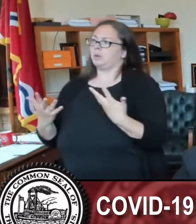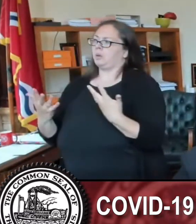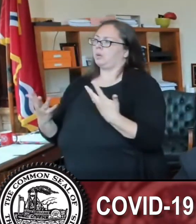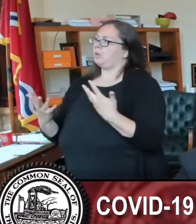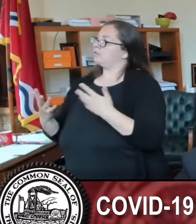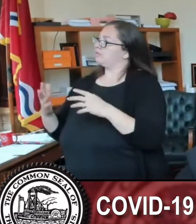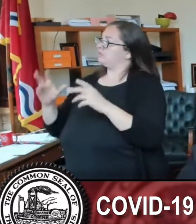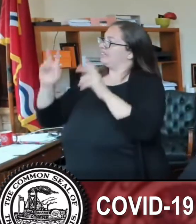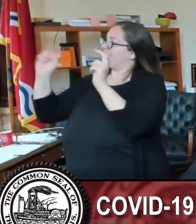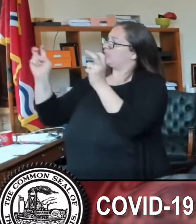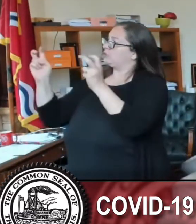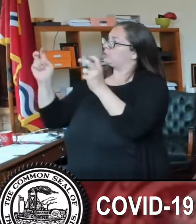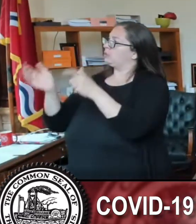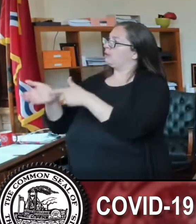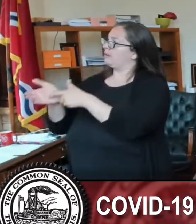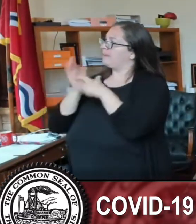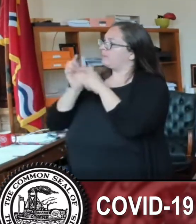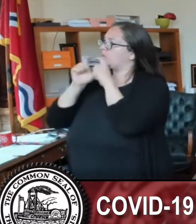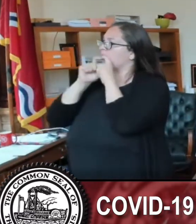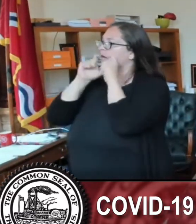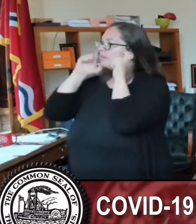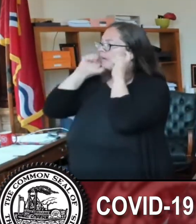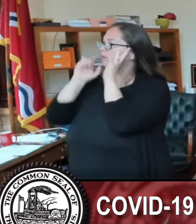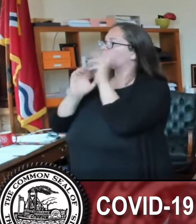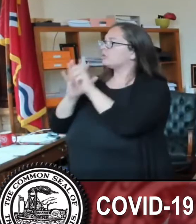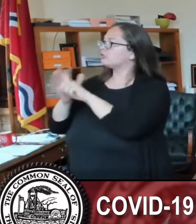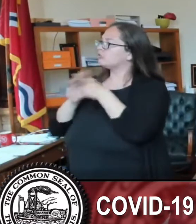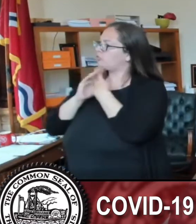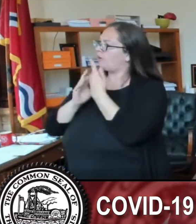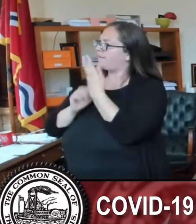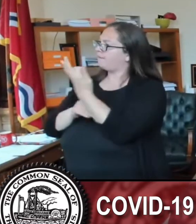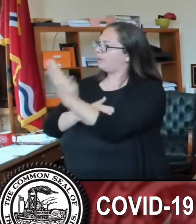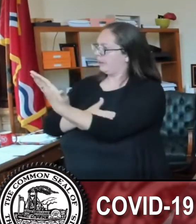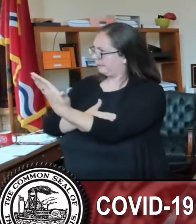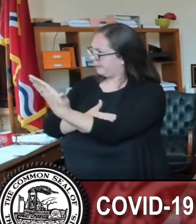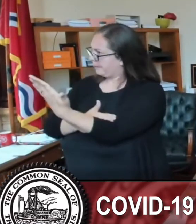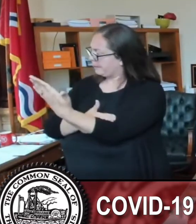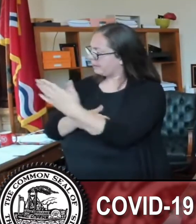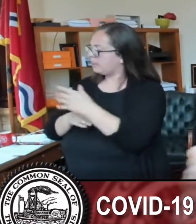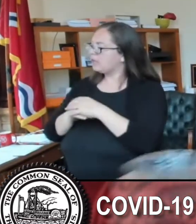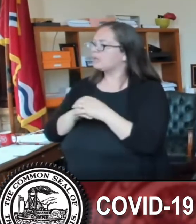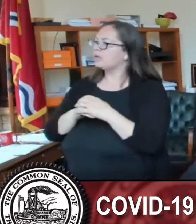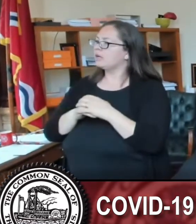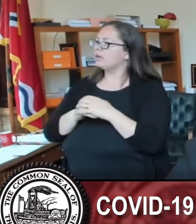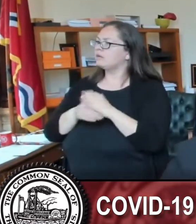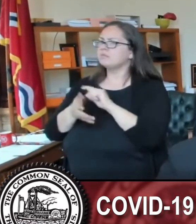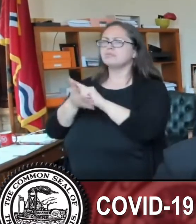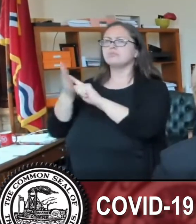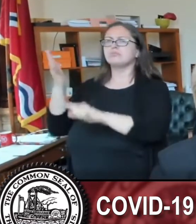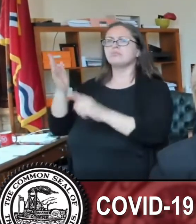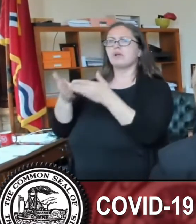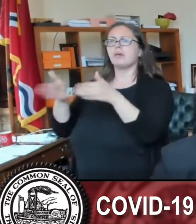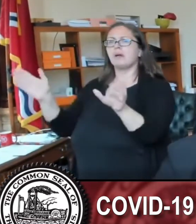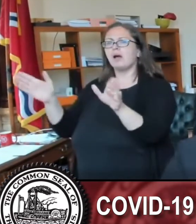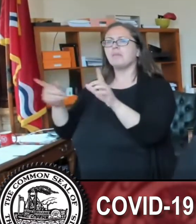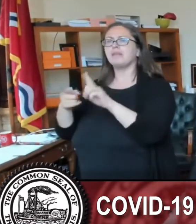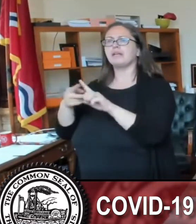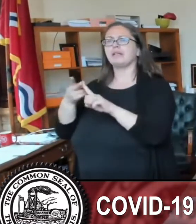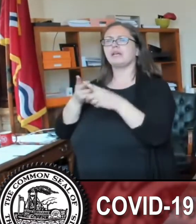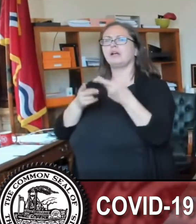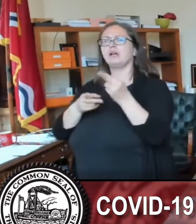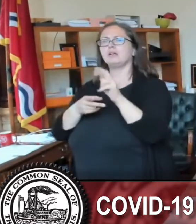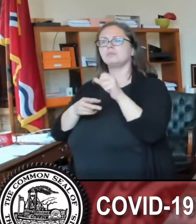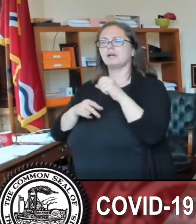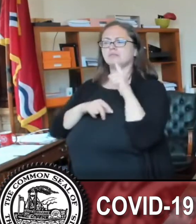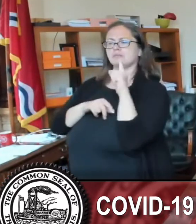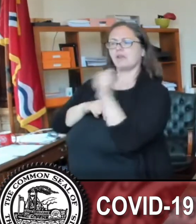the mandatory mask mandate that takes effect on Friday morning, we have several members of the public and the press asking your